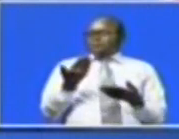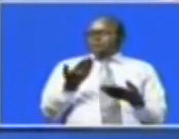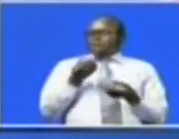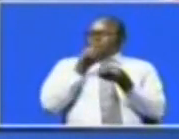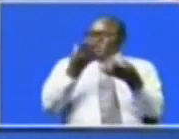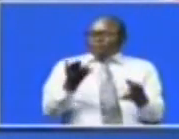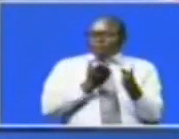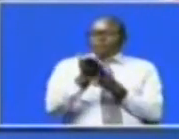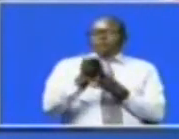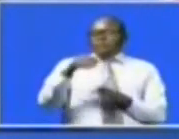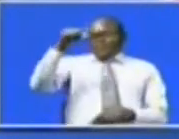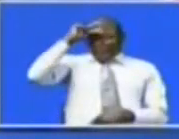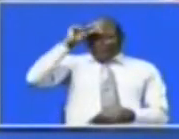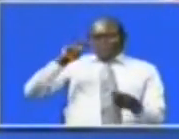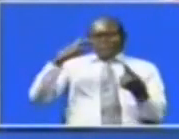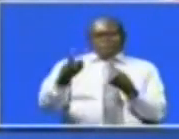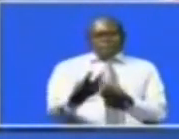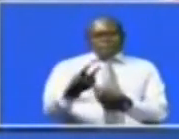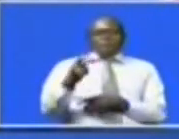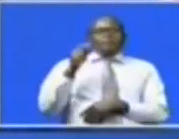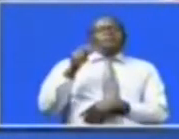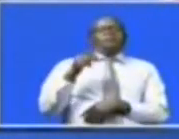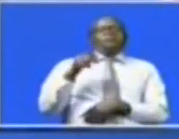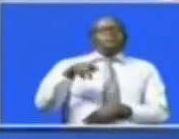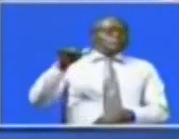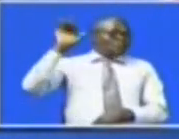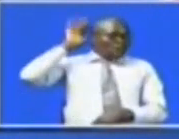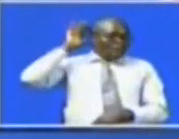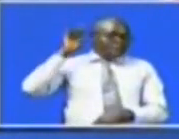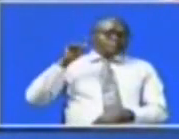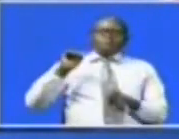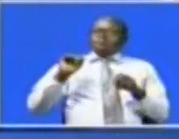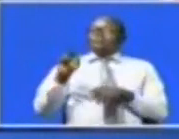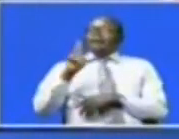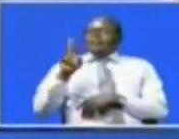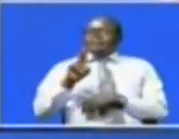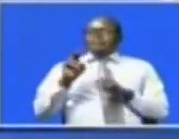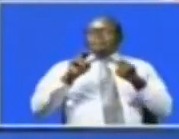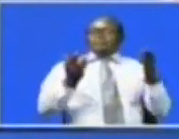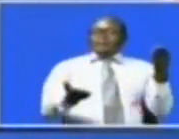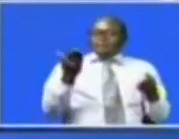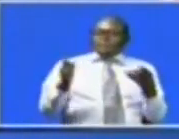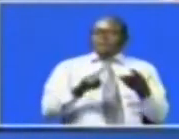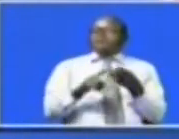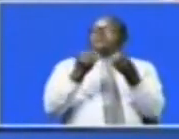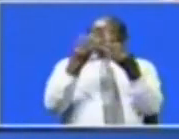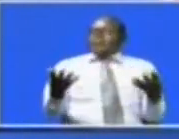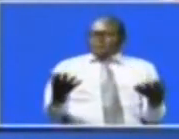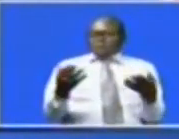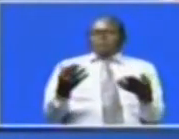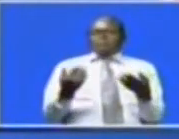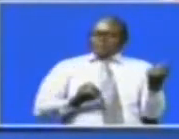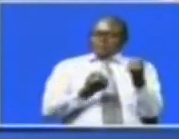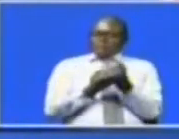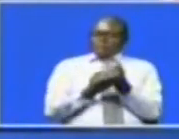the government perspective, we are going to be taking, you have heard him talking about risk assessment, a lot of appraisals. So we